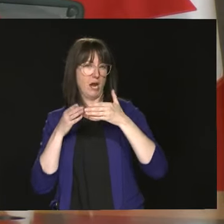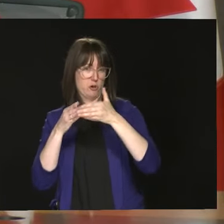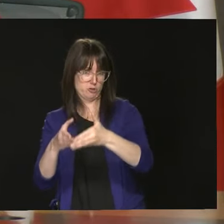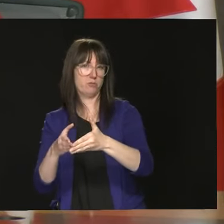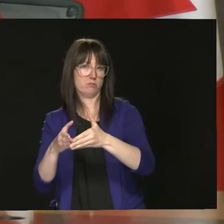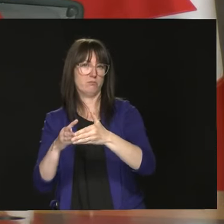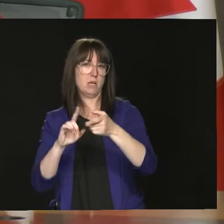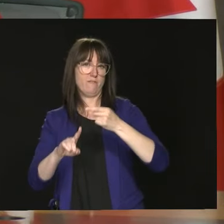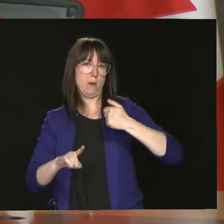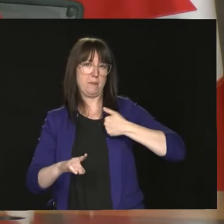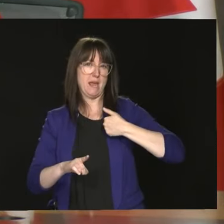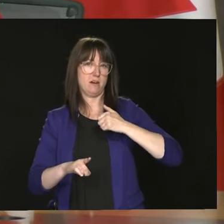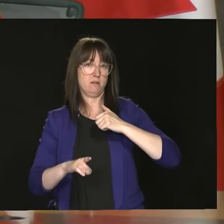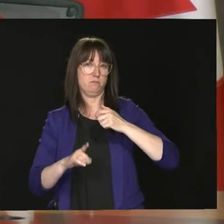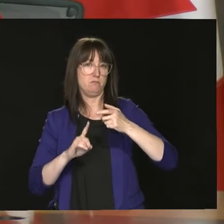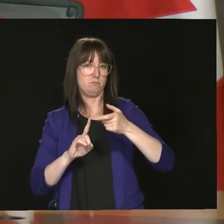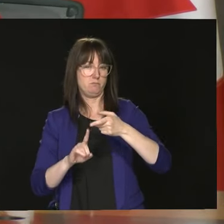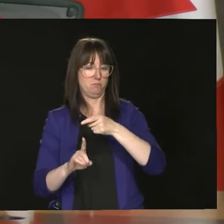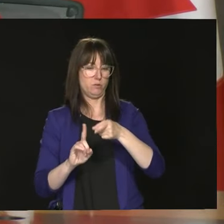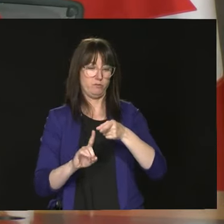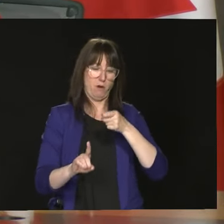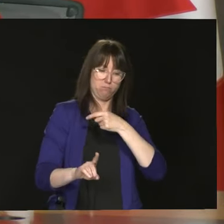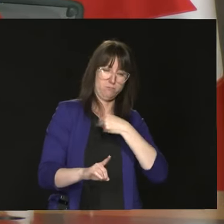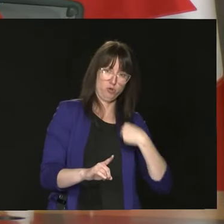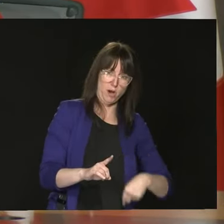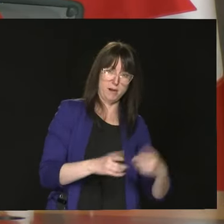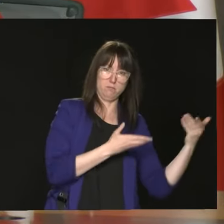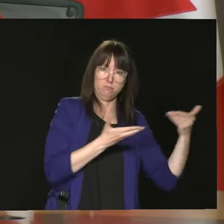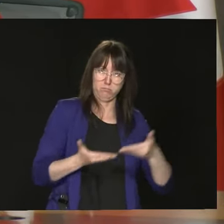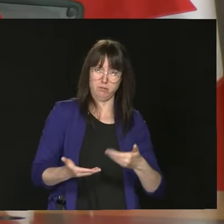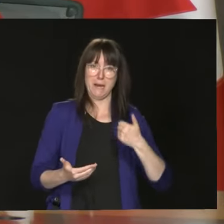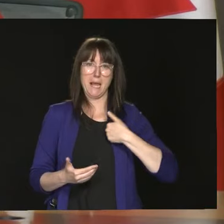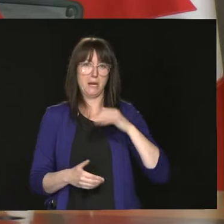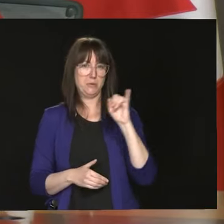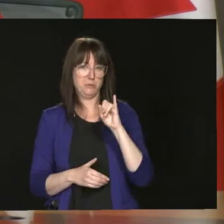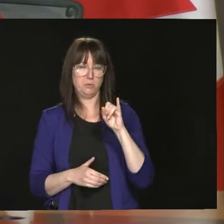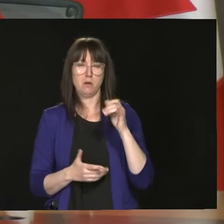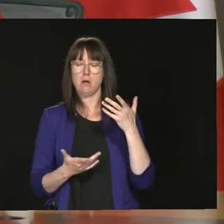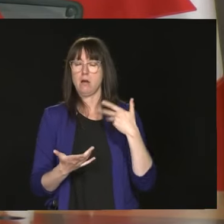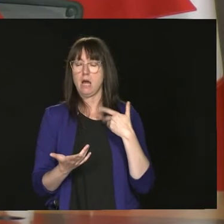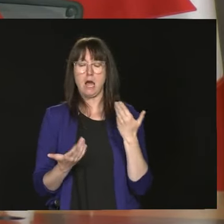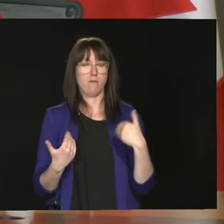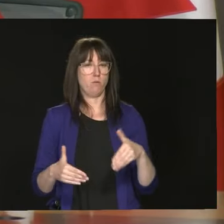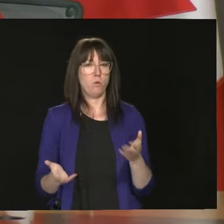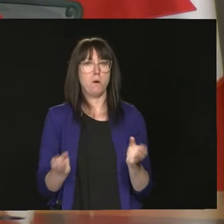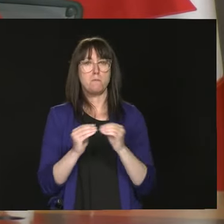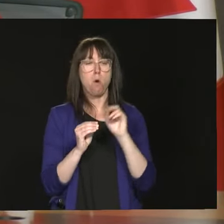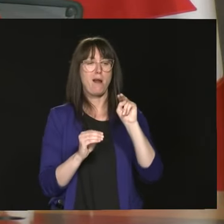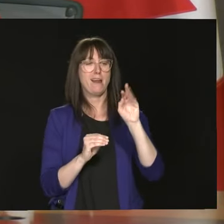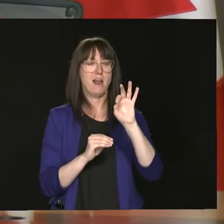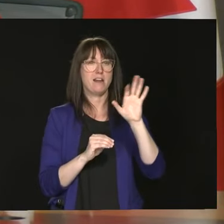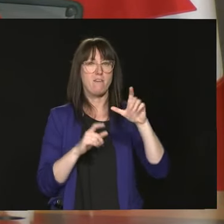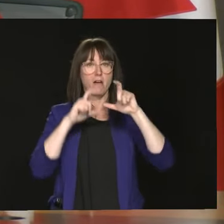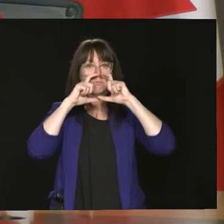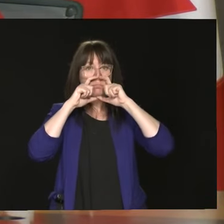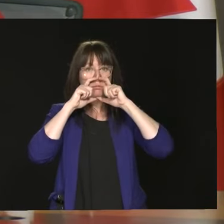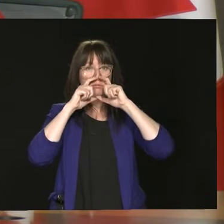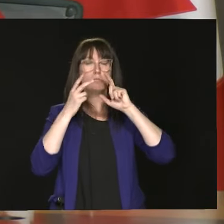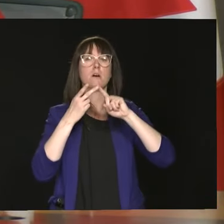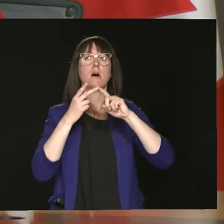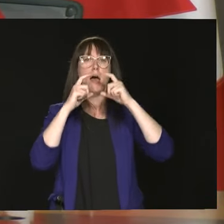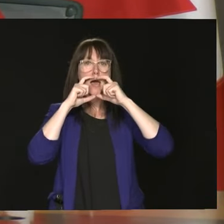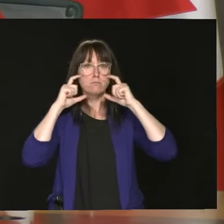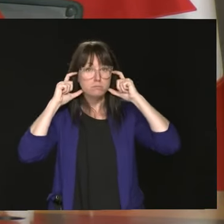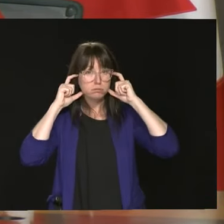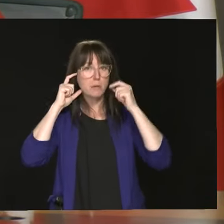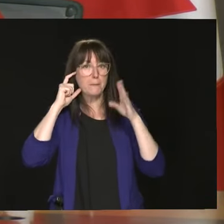China. They have helped to carry millions more N95 respirators and surgical masks into Canada that are